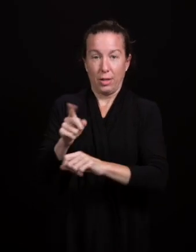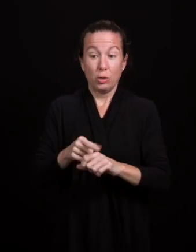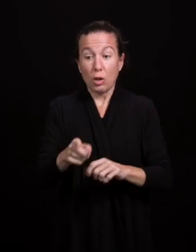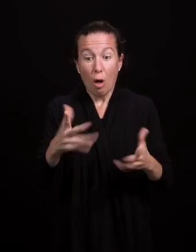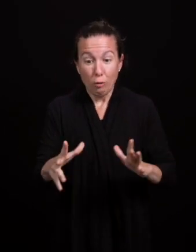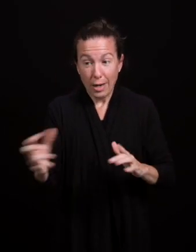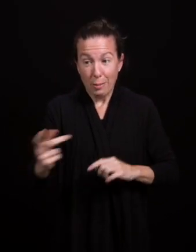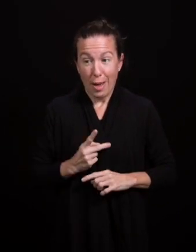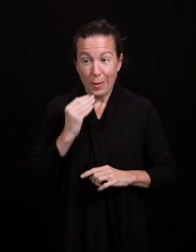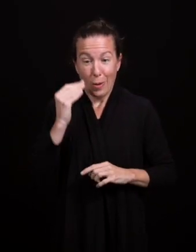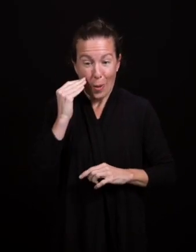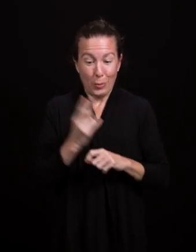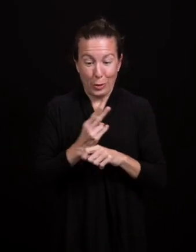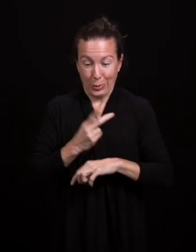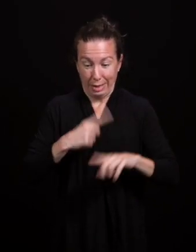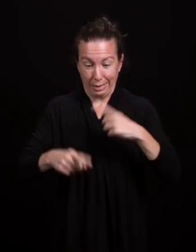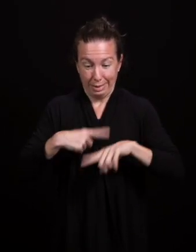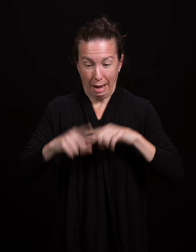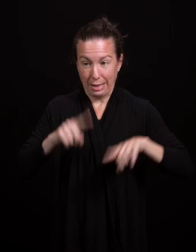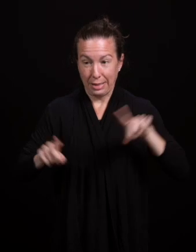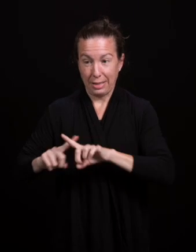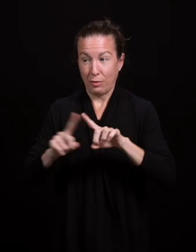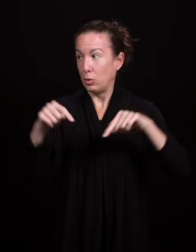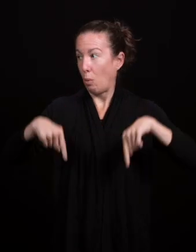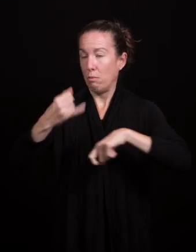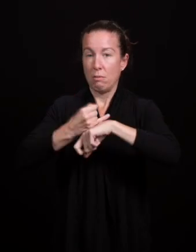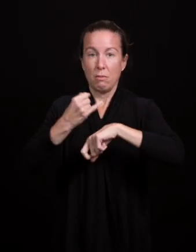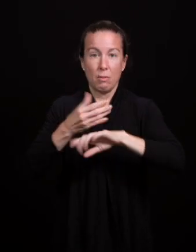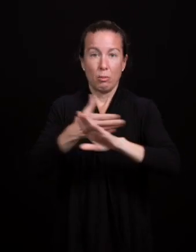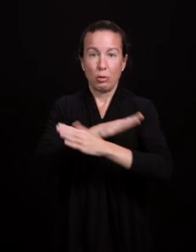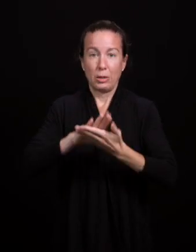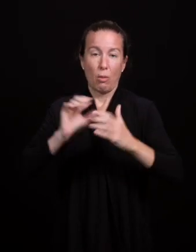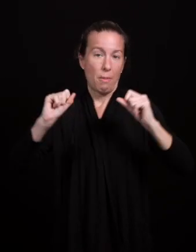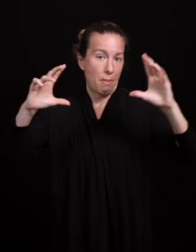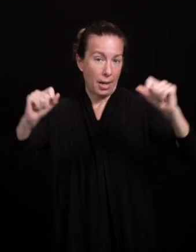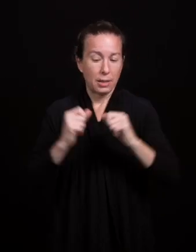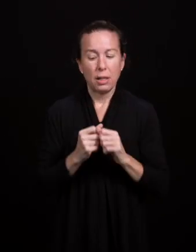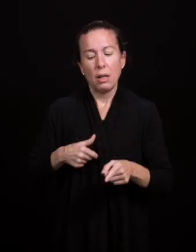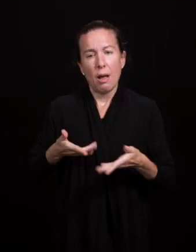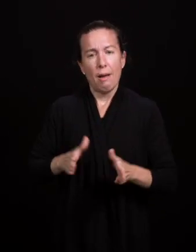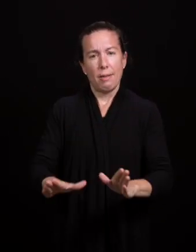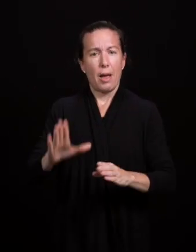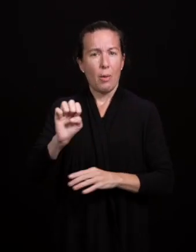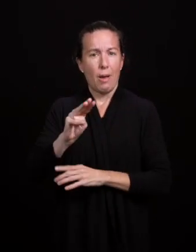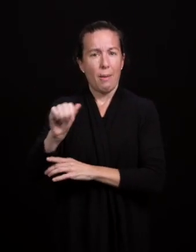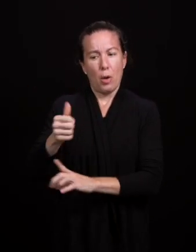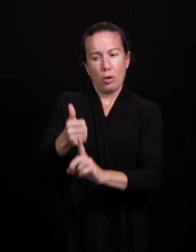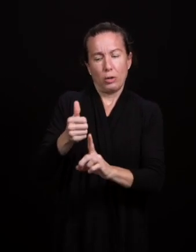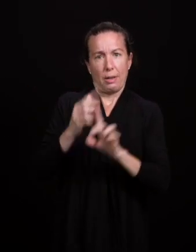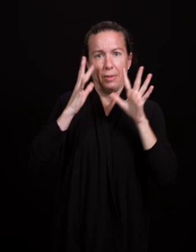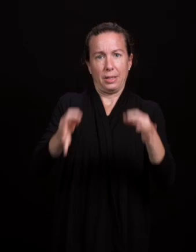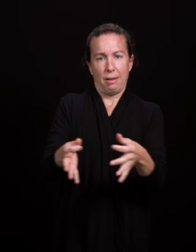we basically, they're amazing here. We really wanted to allow Emma to make the choice herself. And I think that that was the